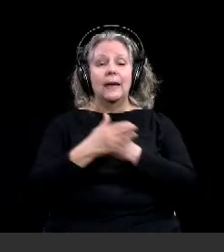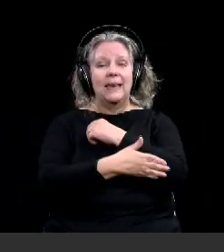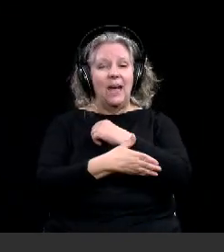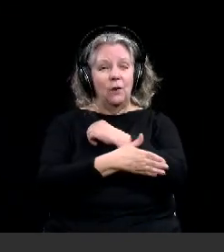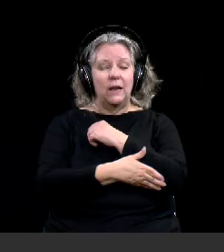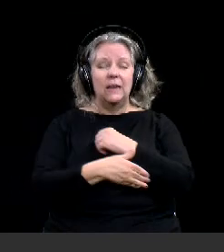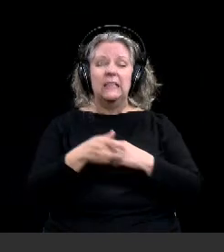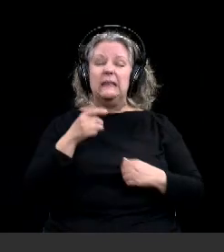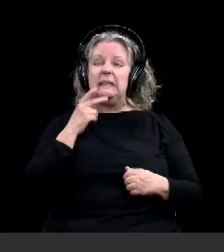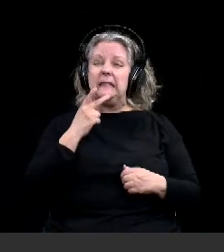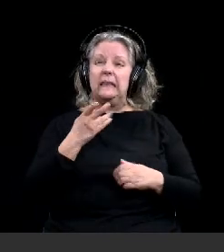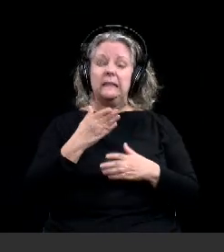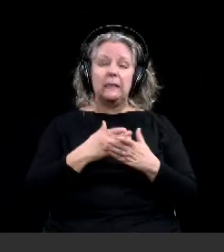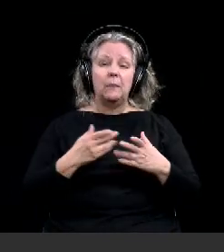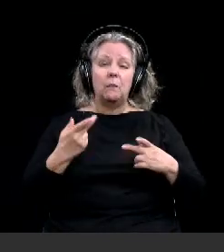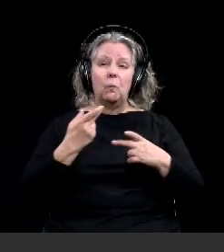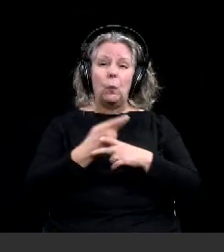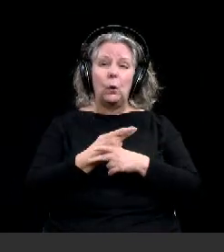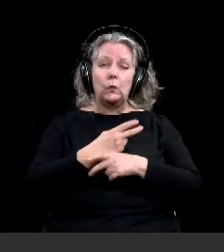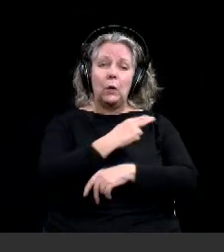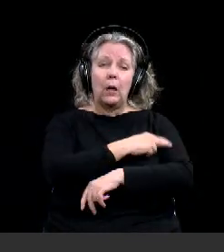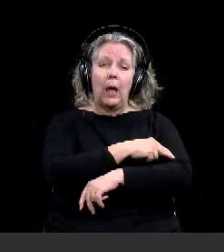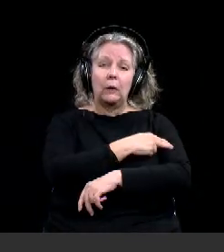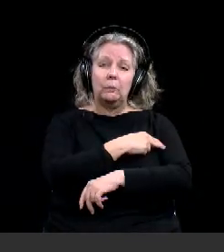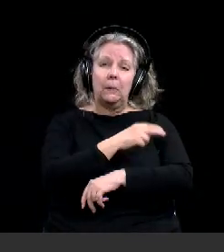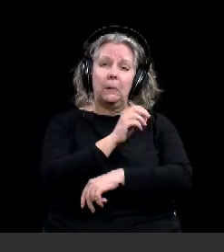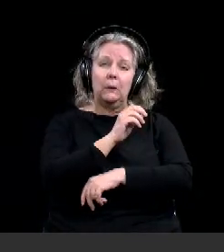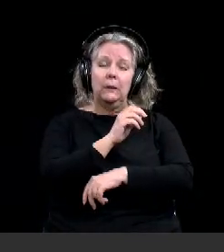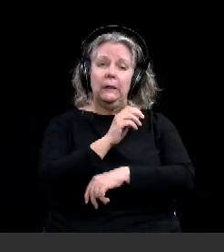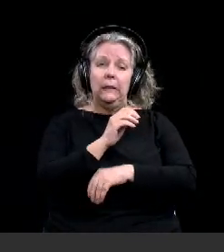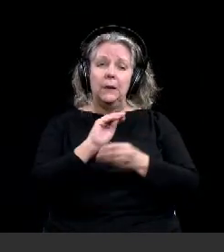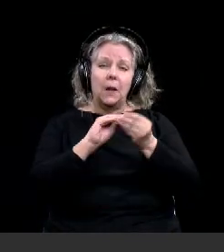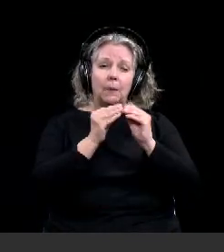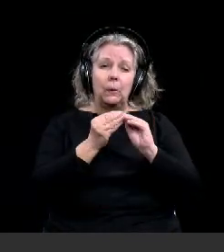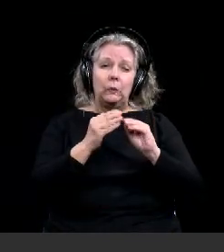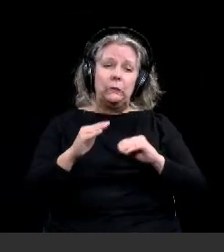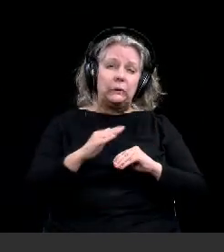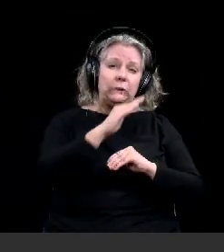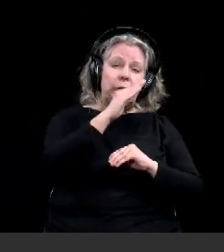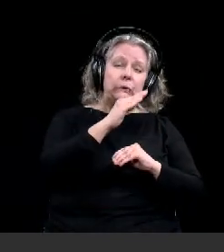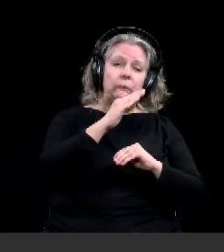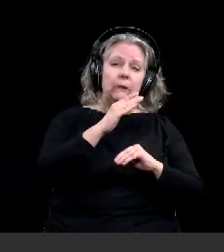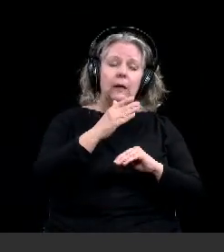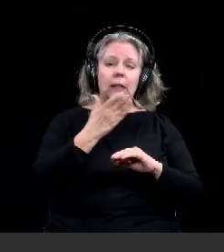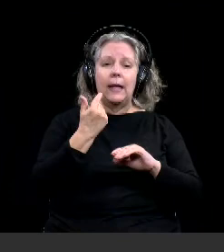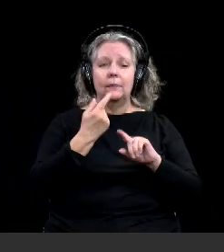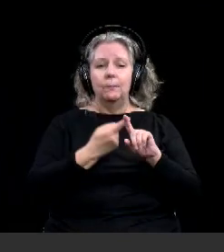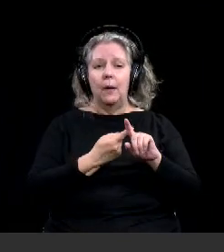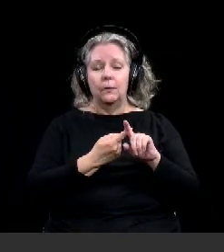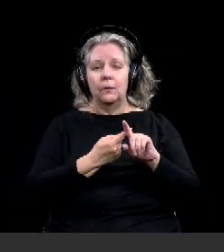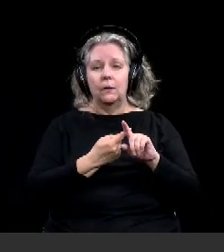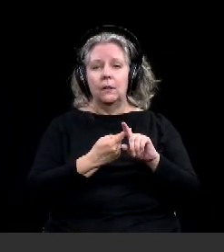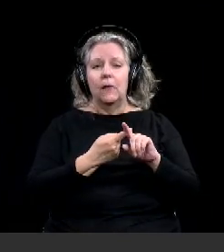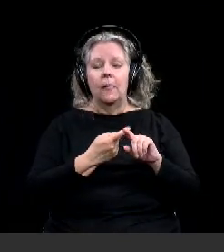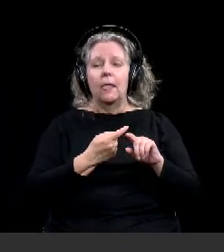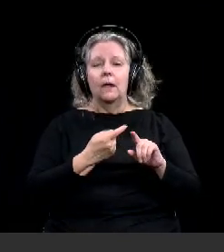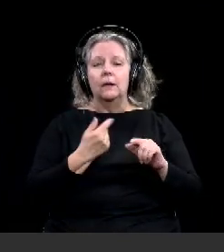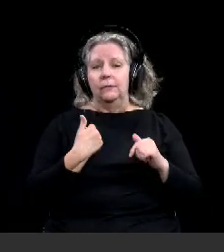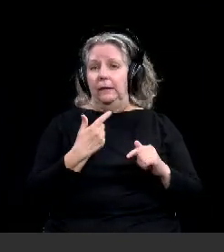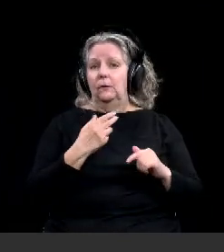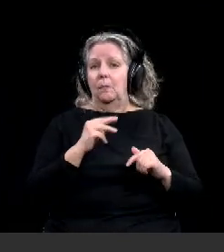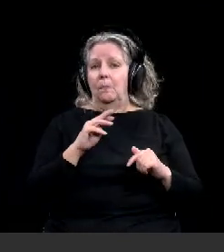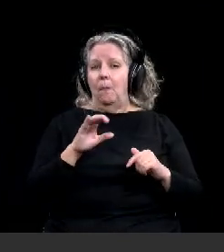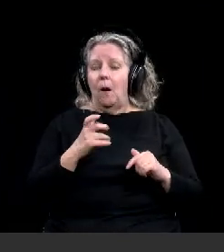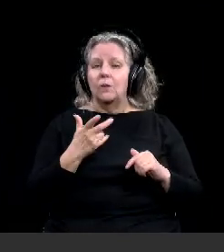the onset of the pandemic in March. Now we're finally seeing a decrease in these rates. What would you credit this sudden